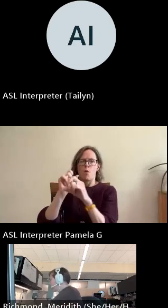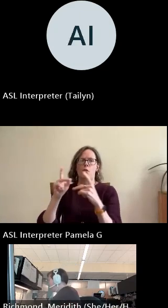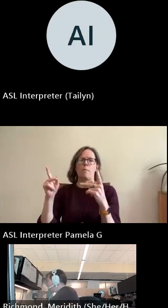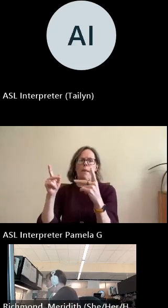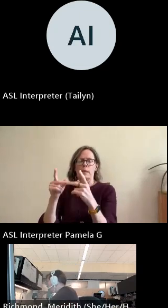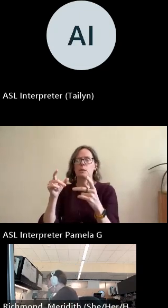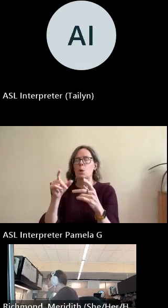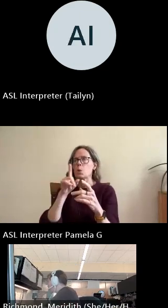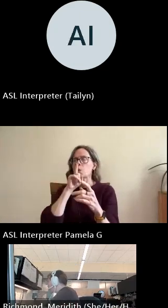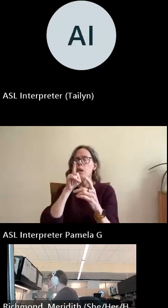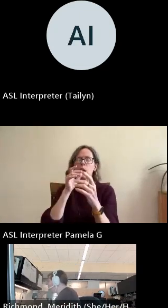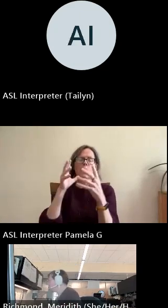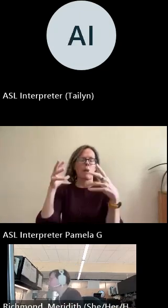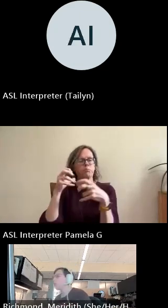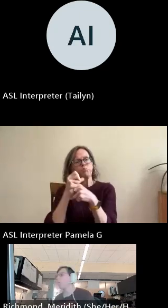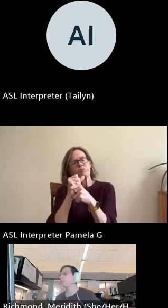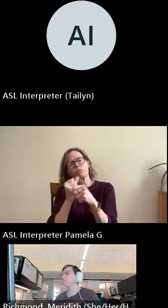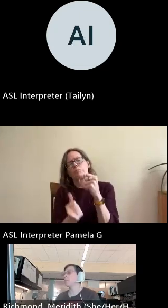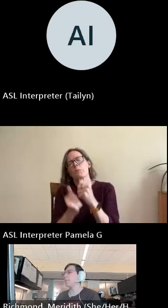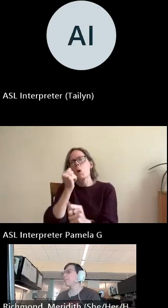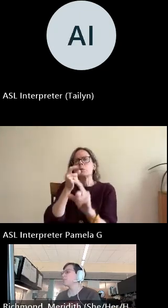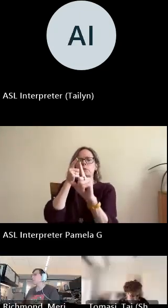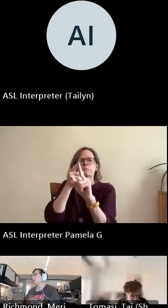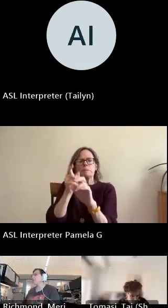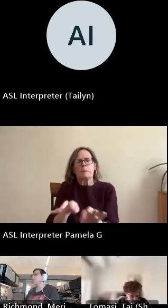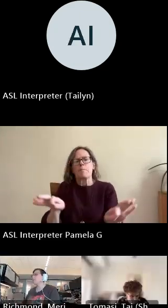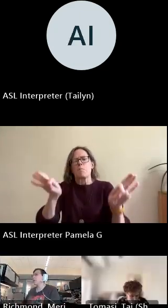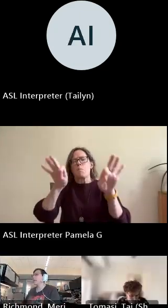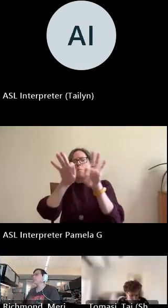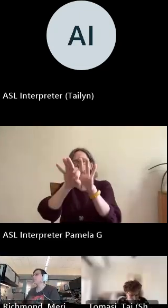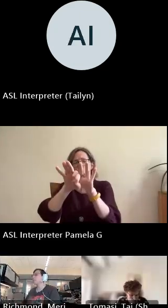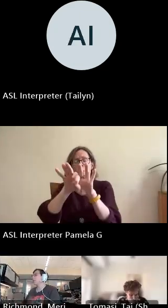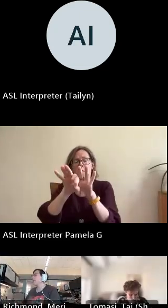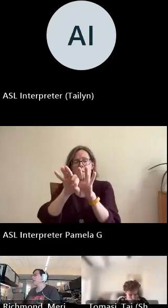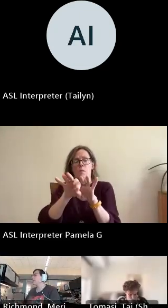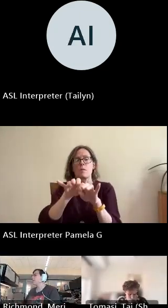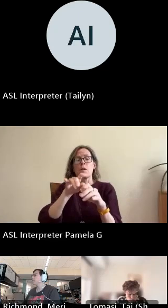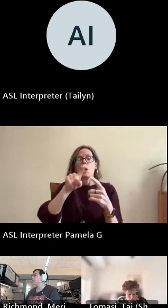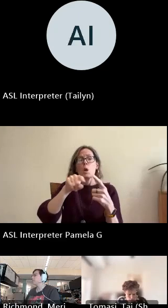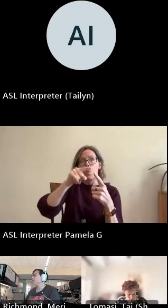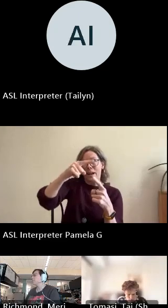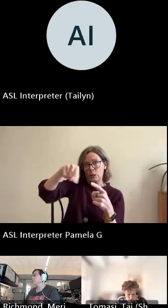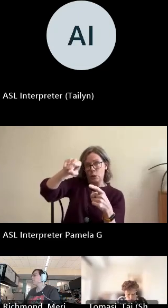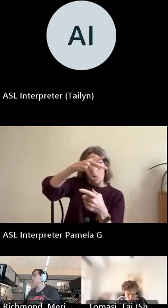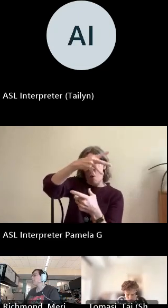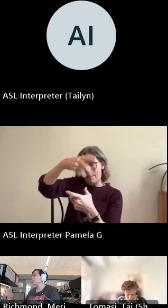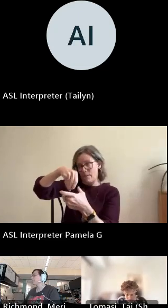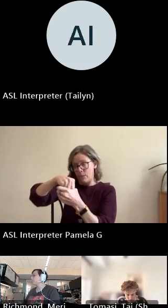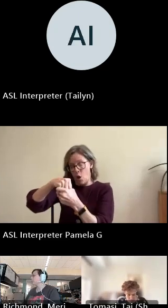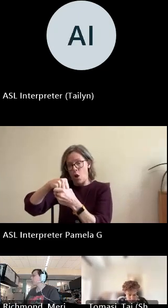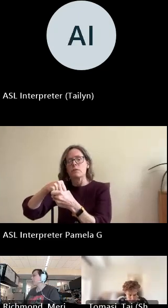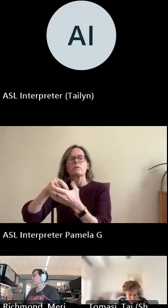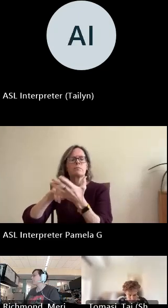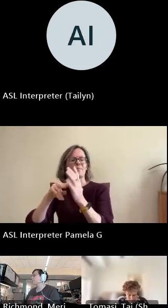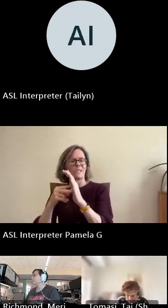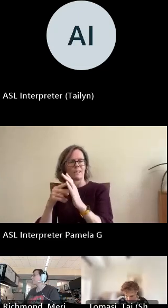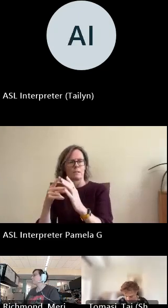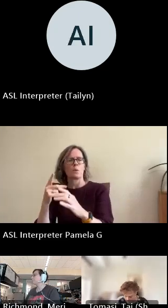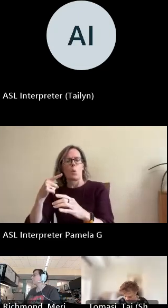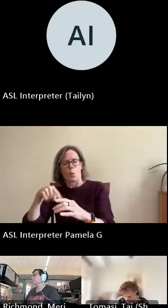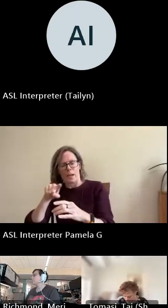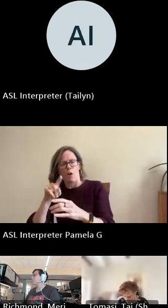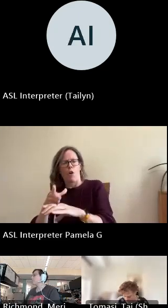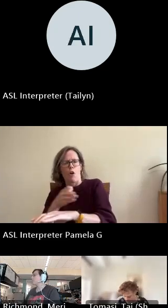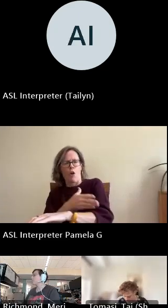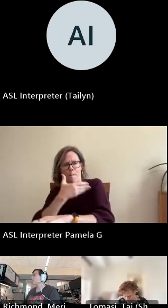is that we are better when you are part of what we are building together. We want your voice and we want